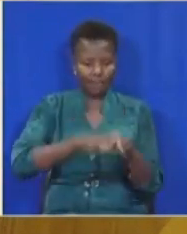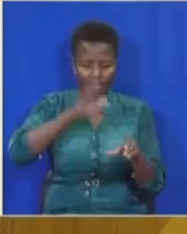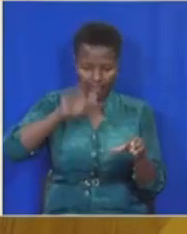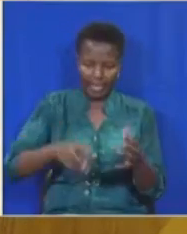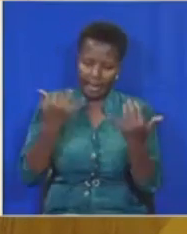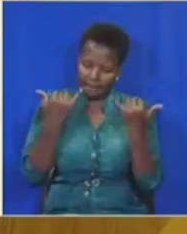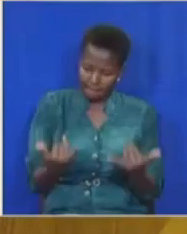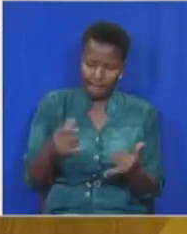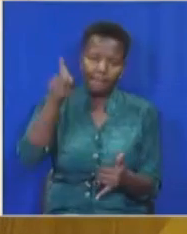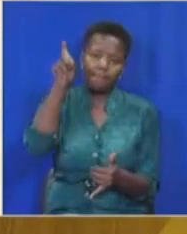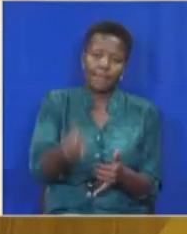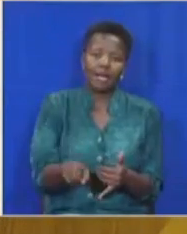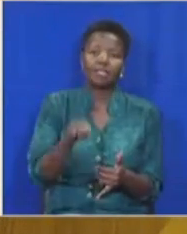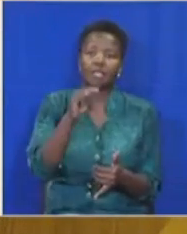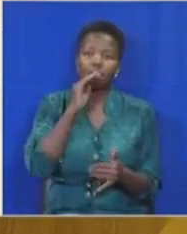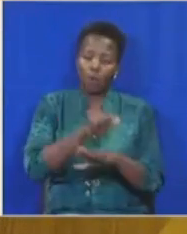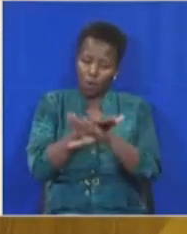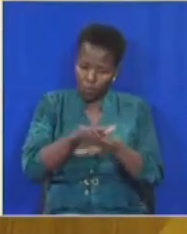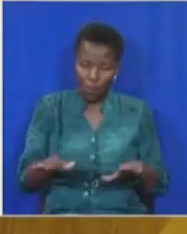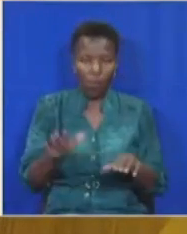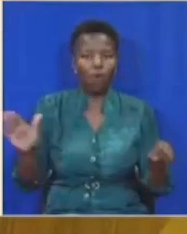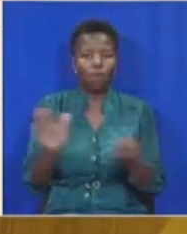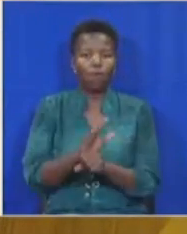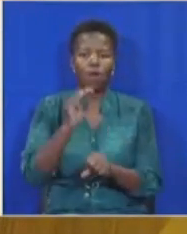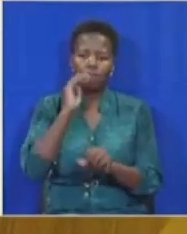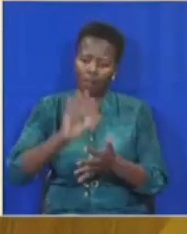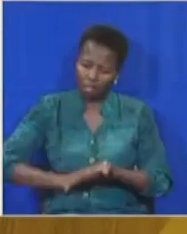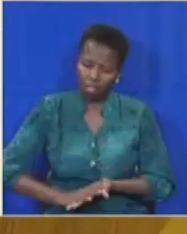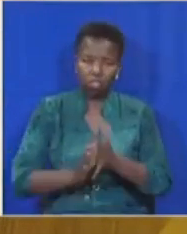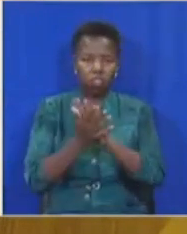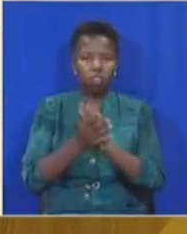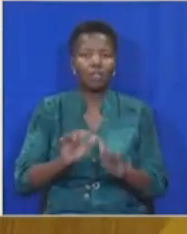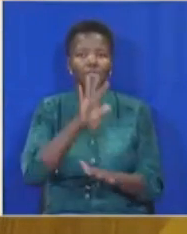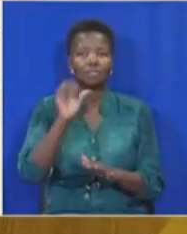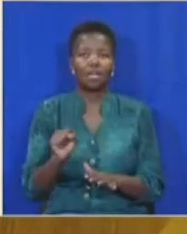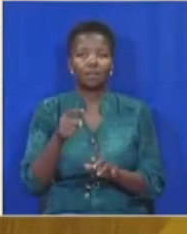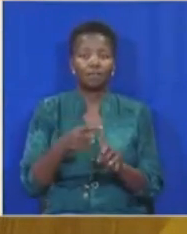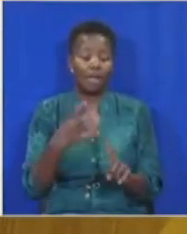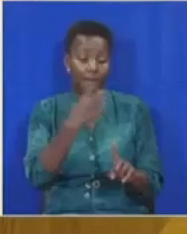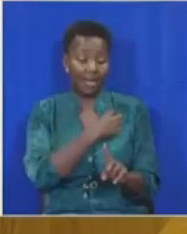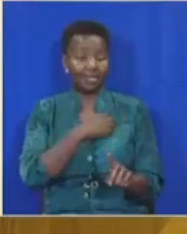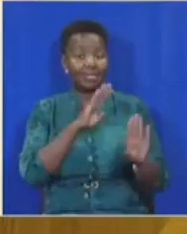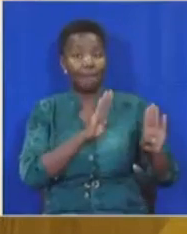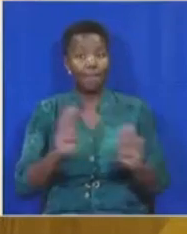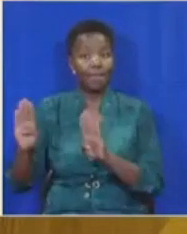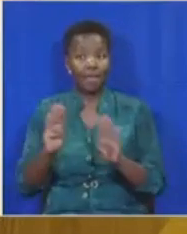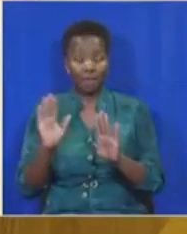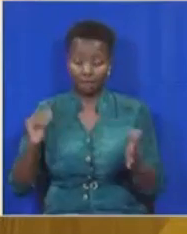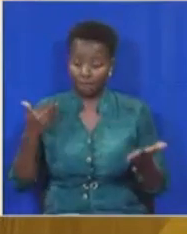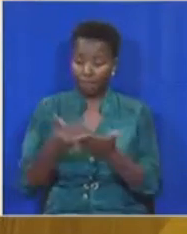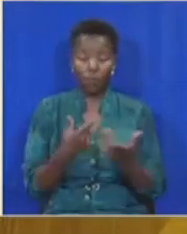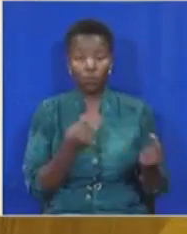immediate effect to avoid rendering our constitutional order into a mockery. The minister's conduct in this whole saga is not